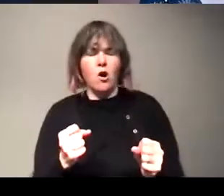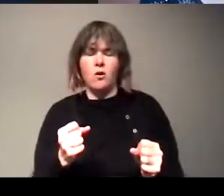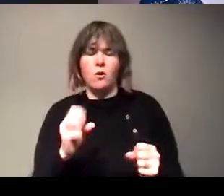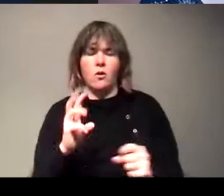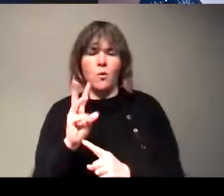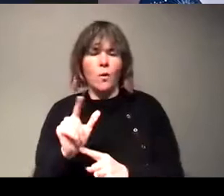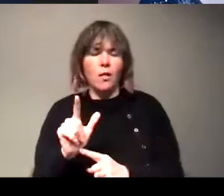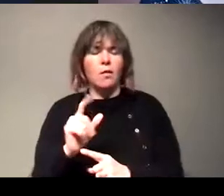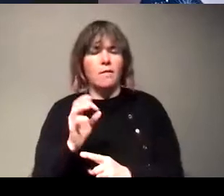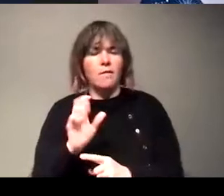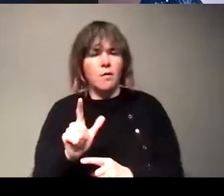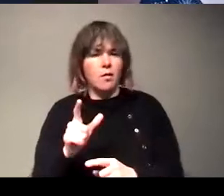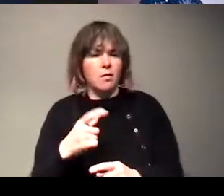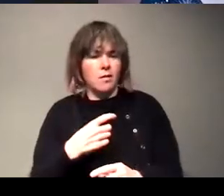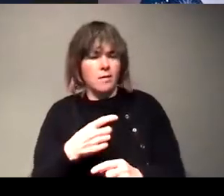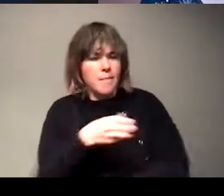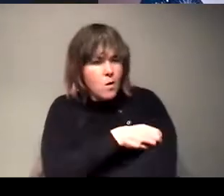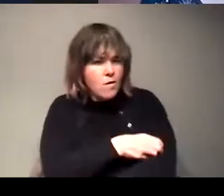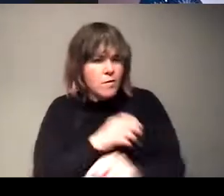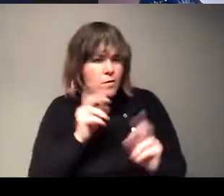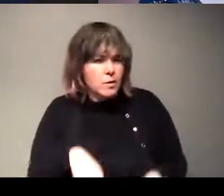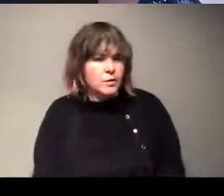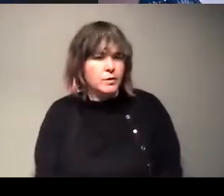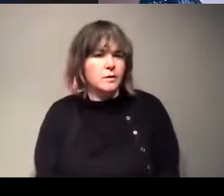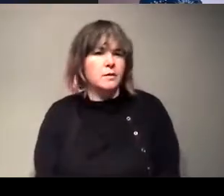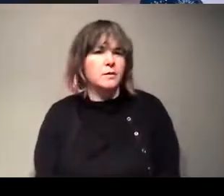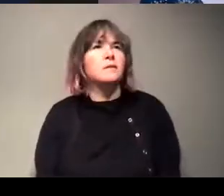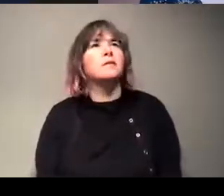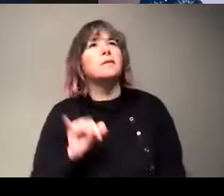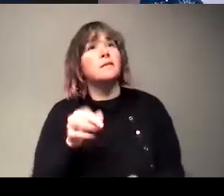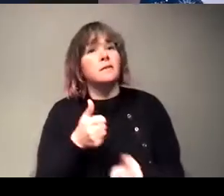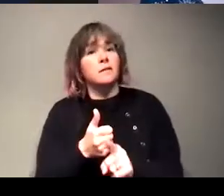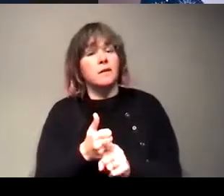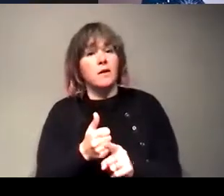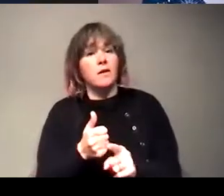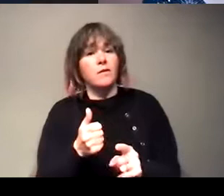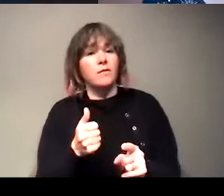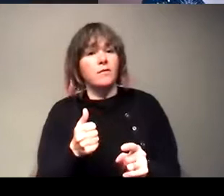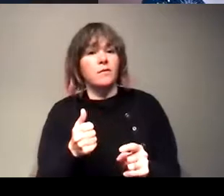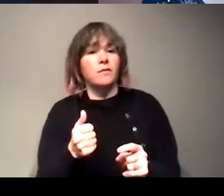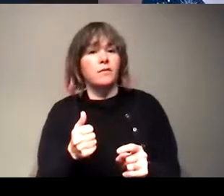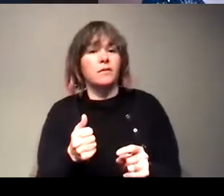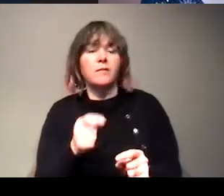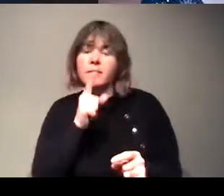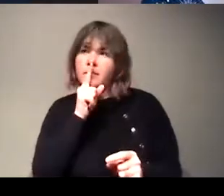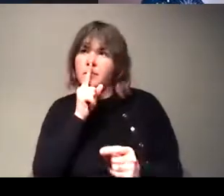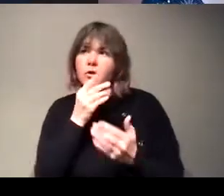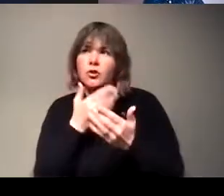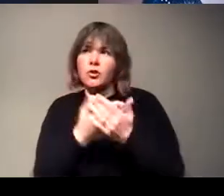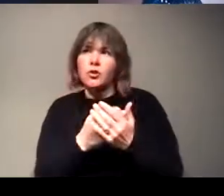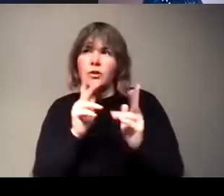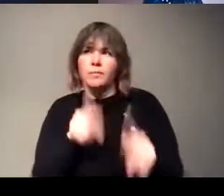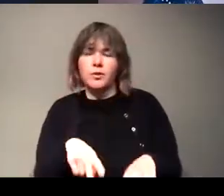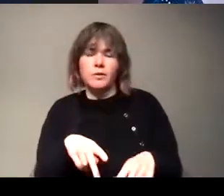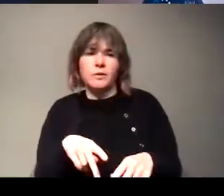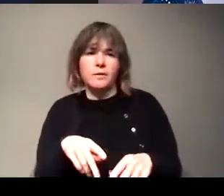and yeah. If there's a way to be a stand-up person without conferring goodness to that somehow. Yeah. I